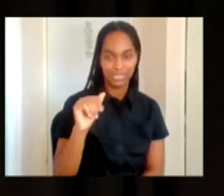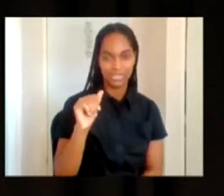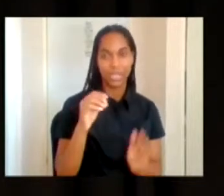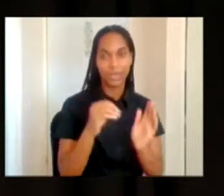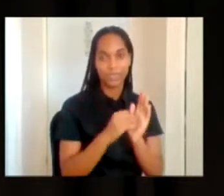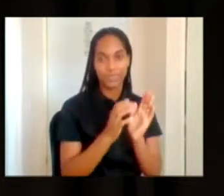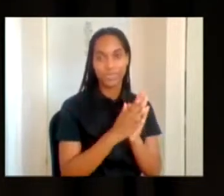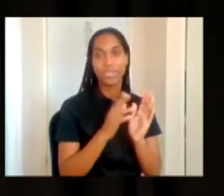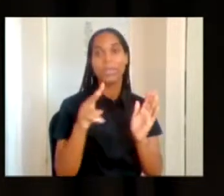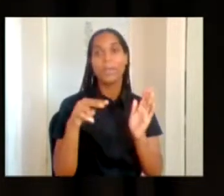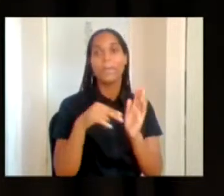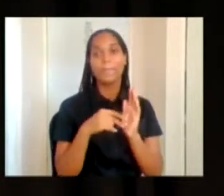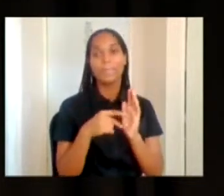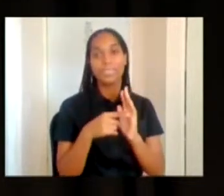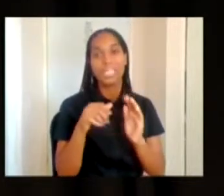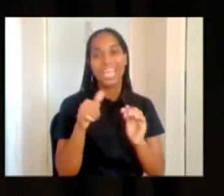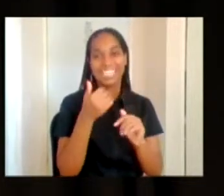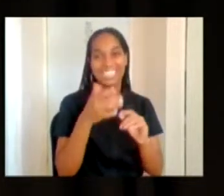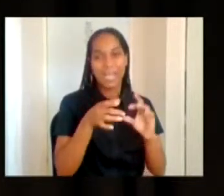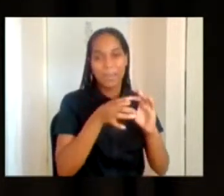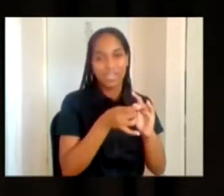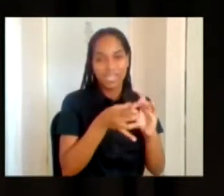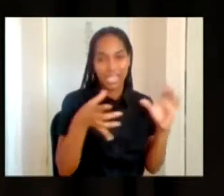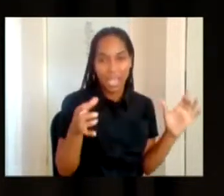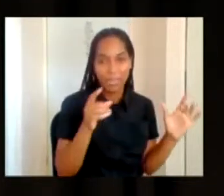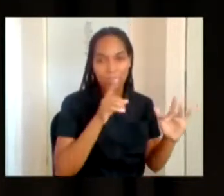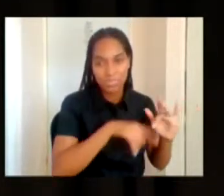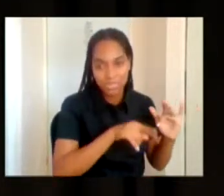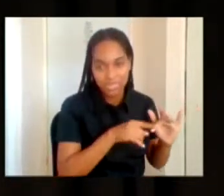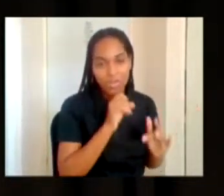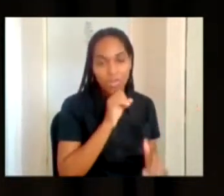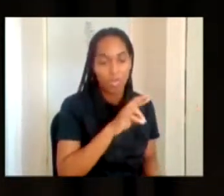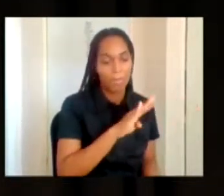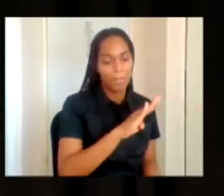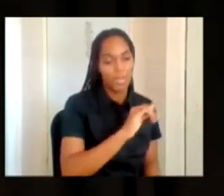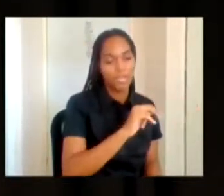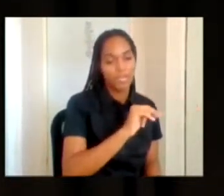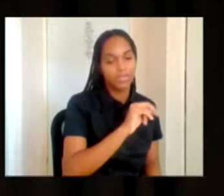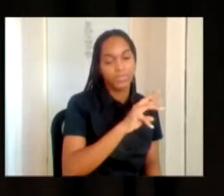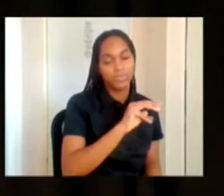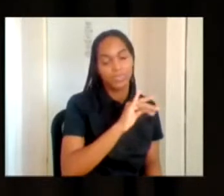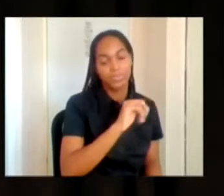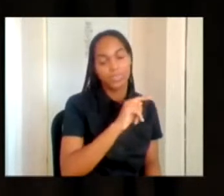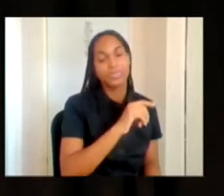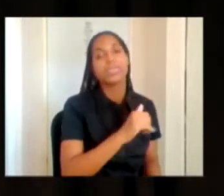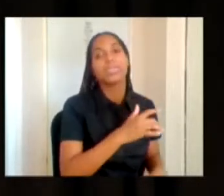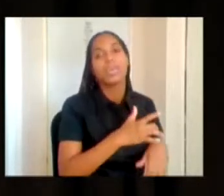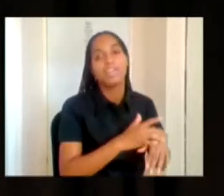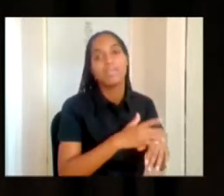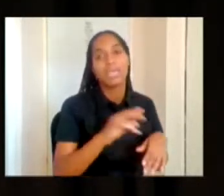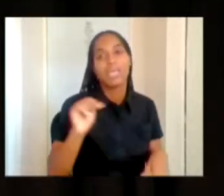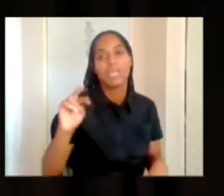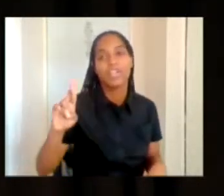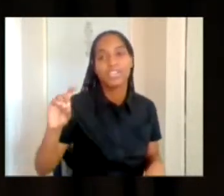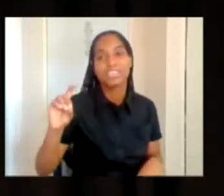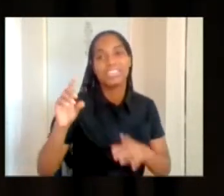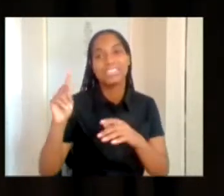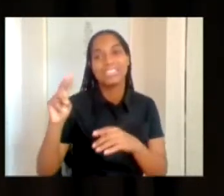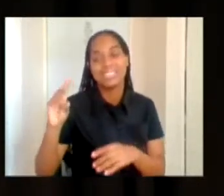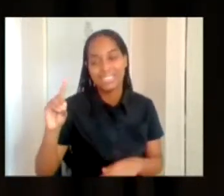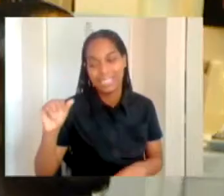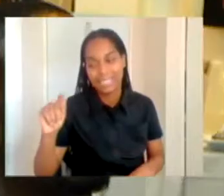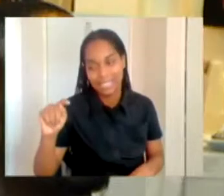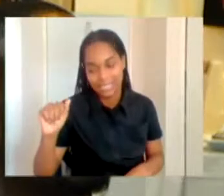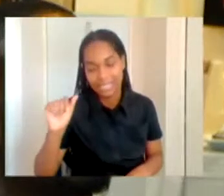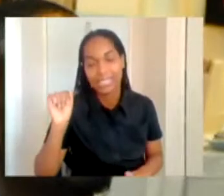basically anytime there's sort of a gap or bandwidth available, the NRT data can be squeezed in, can be pushed into there to basically